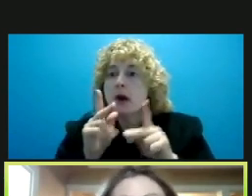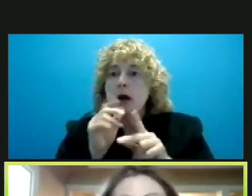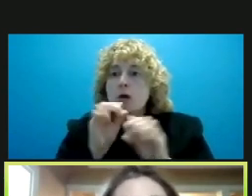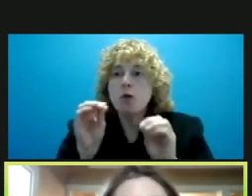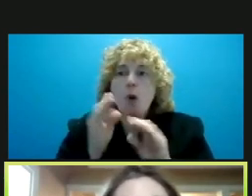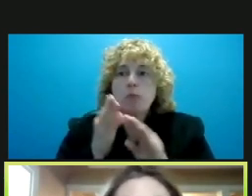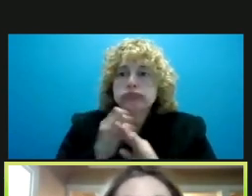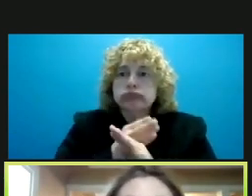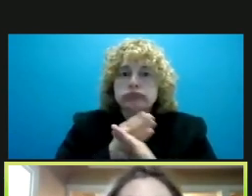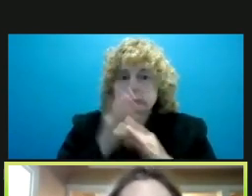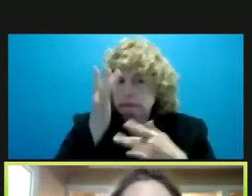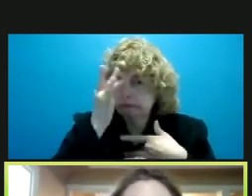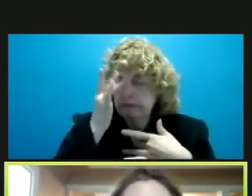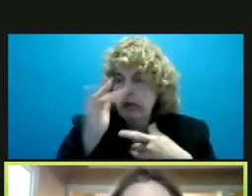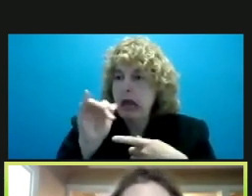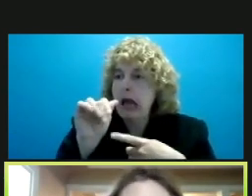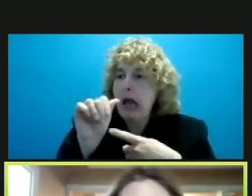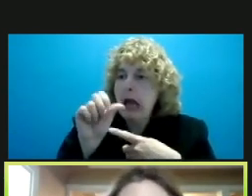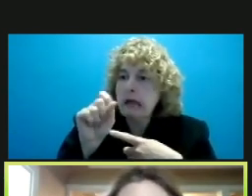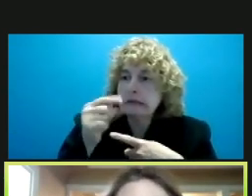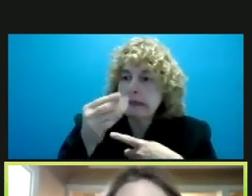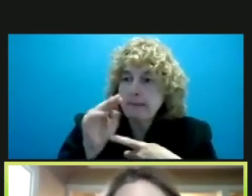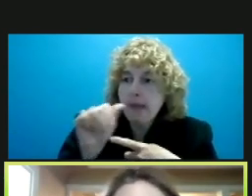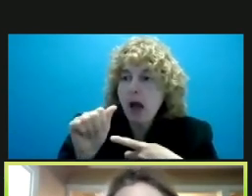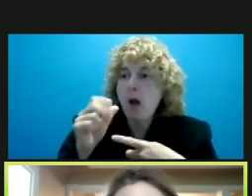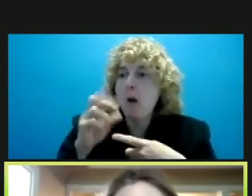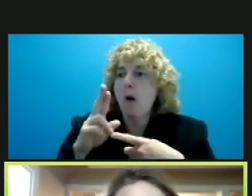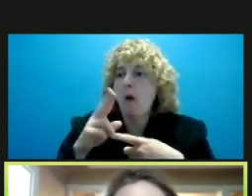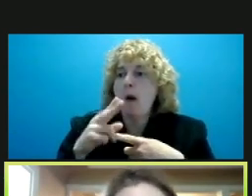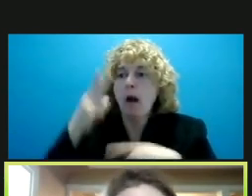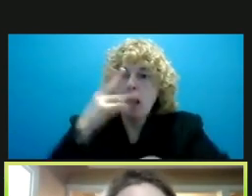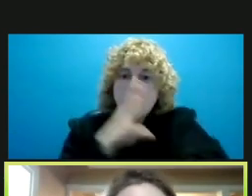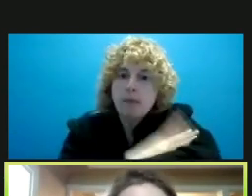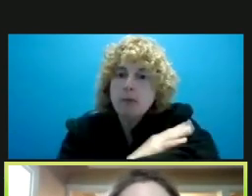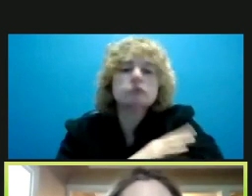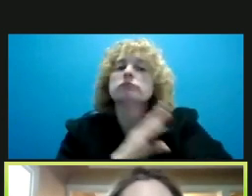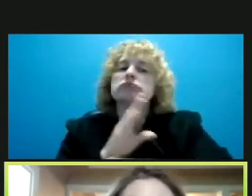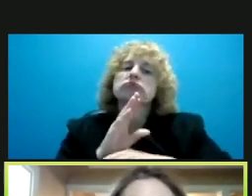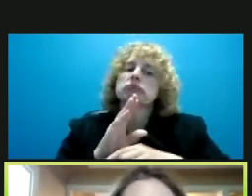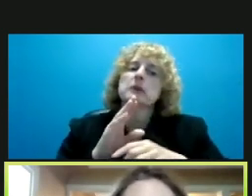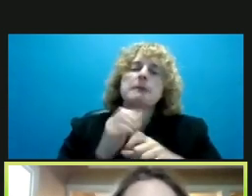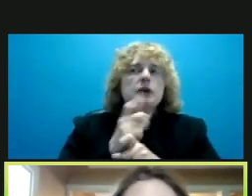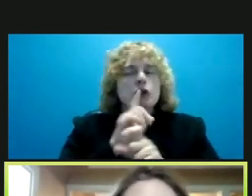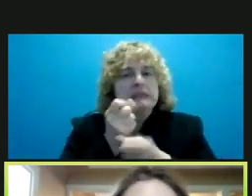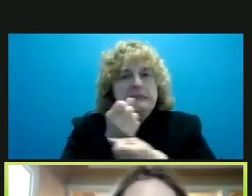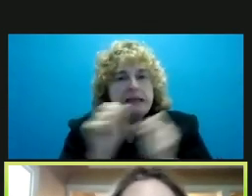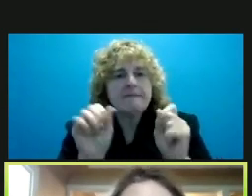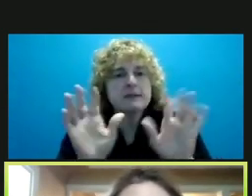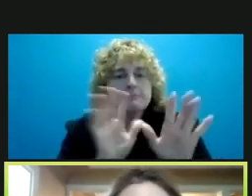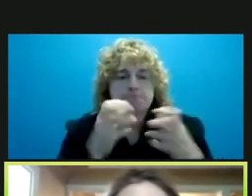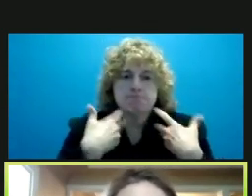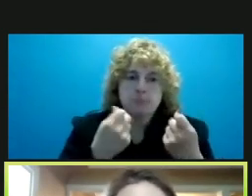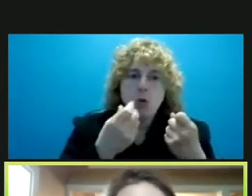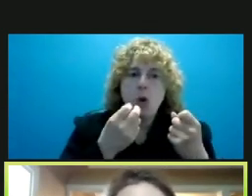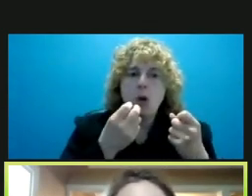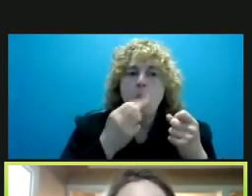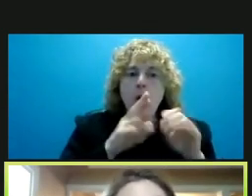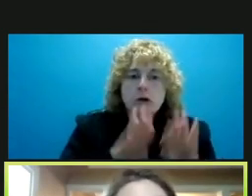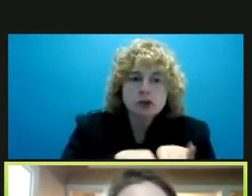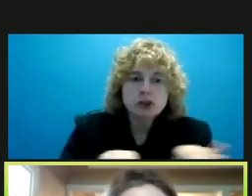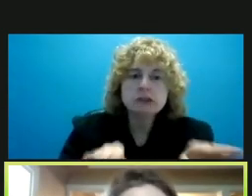or hypertension, just so we make sure that everyone stays safe and healthy. You can also travel domestically without pre or post testing,